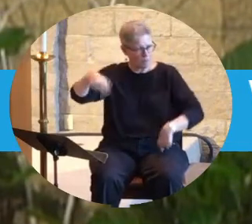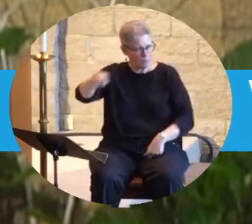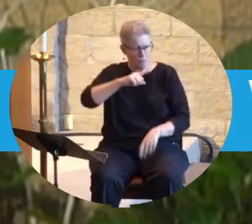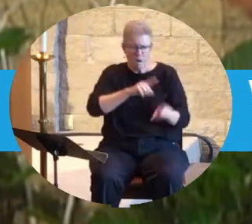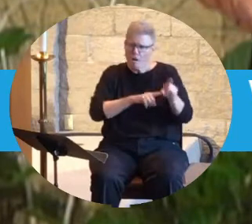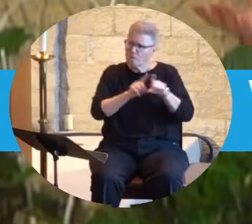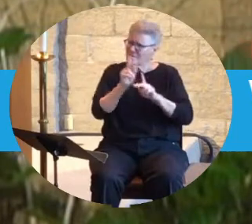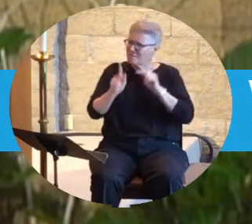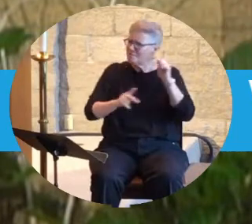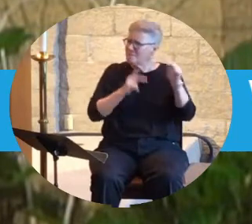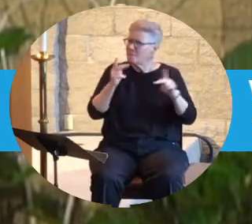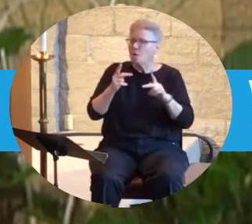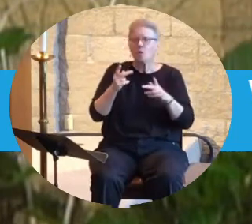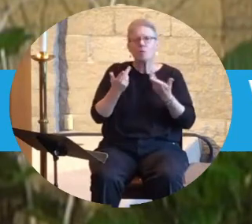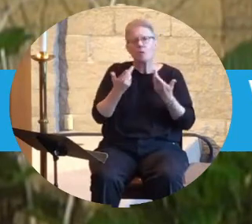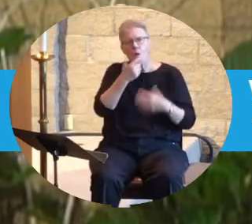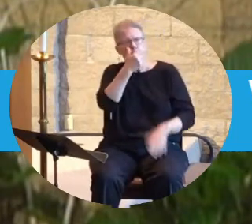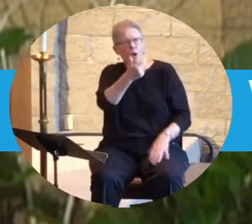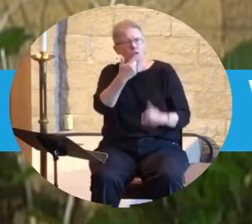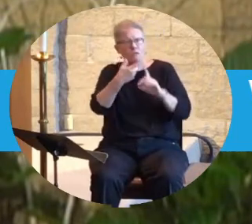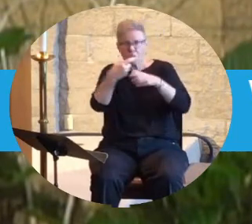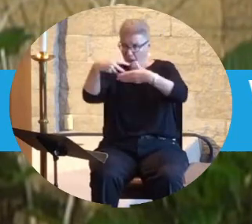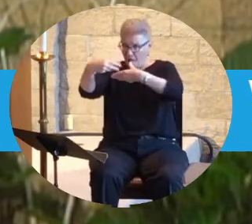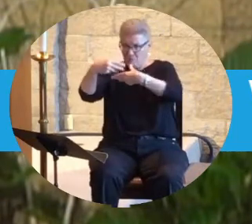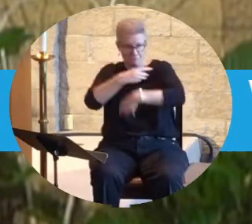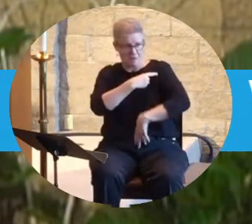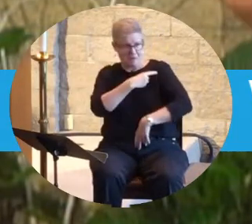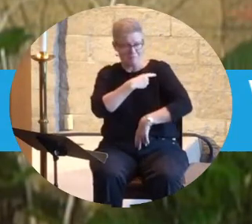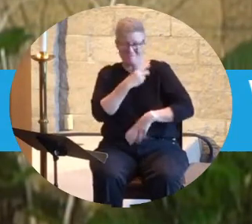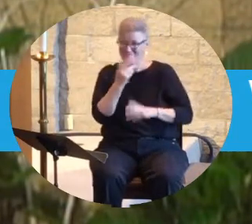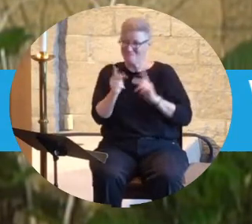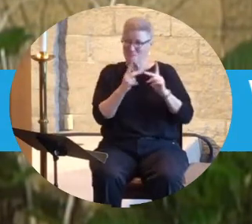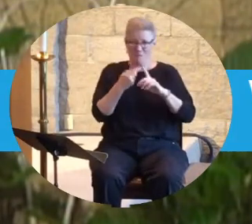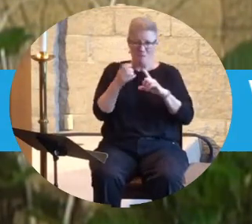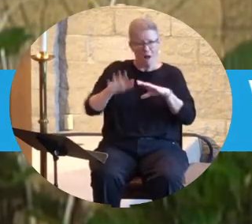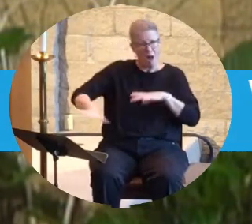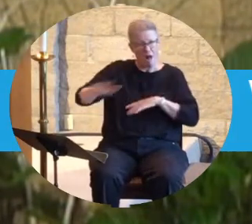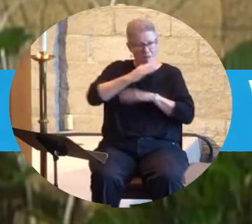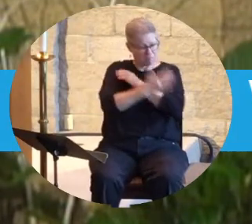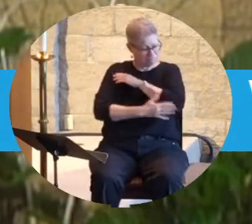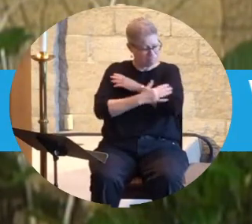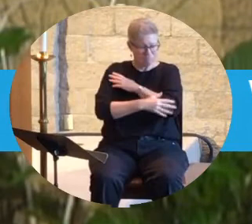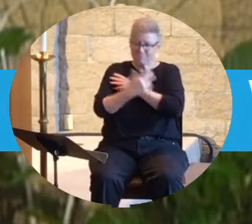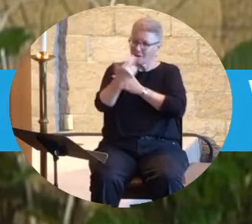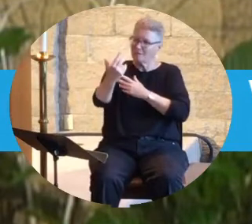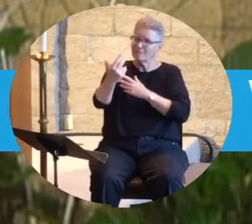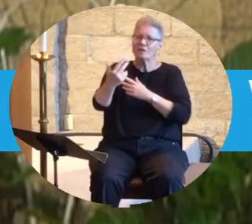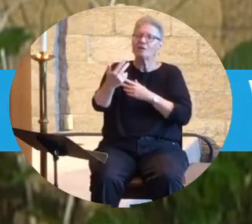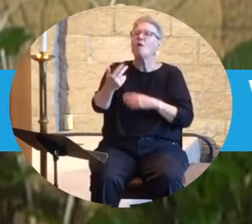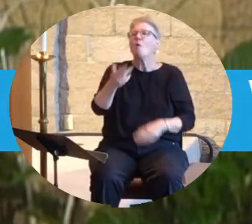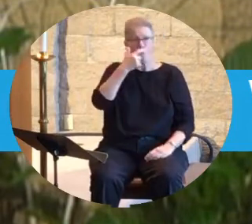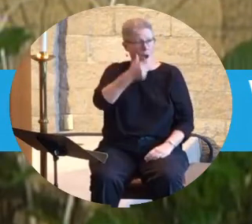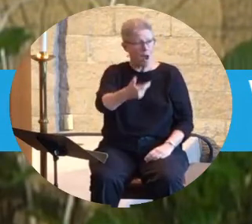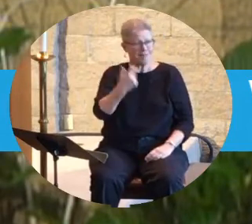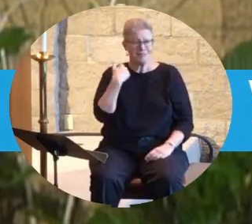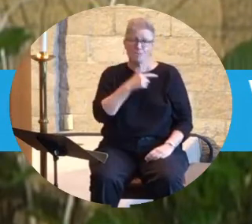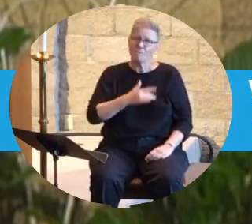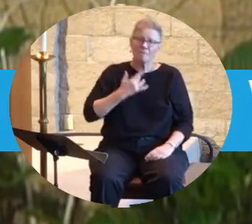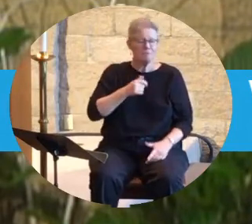from outside of Minneapolis. We have people that stream with us from all over the country, and we're so blessed by your presence. We truly